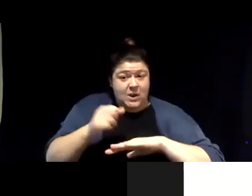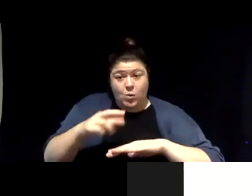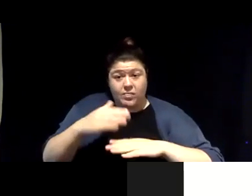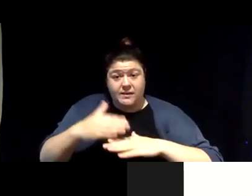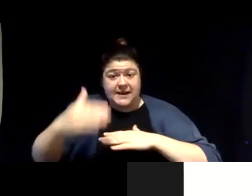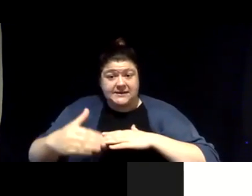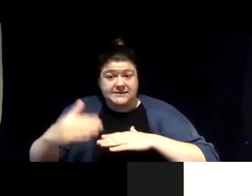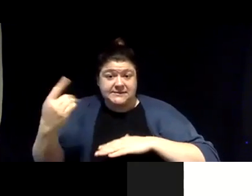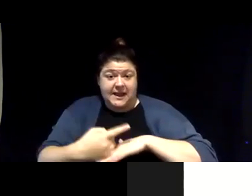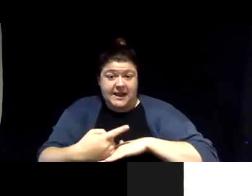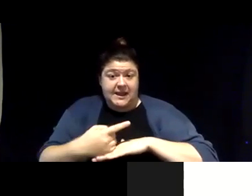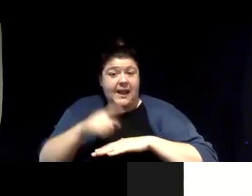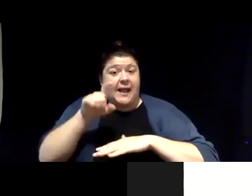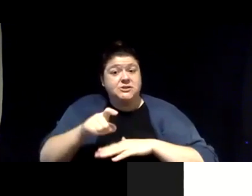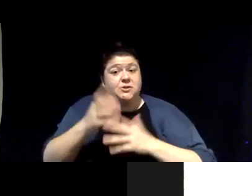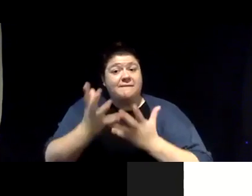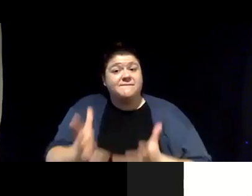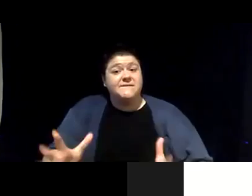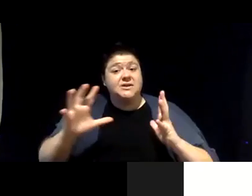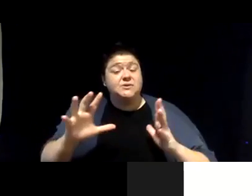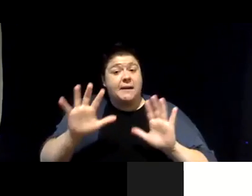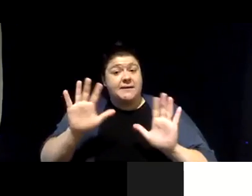day. It has to be completed by Sunday.